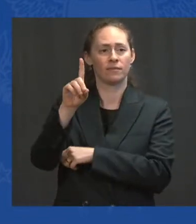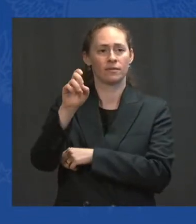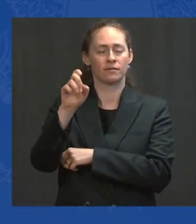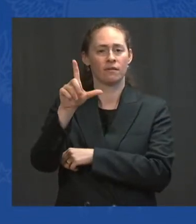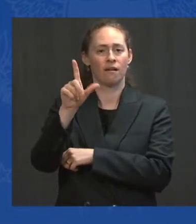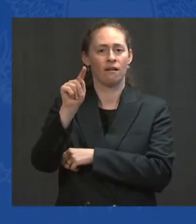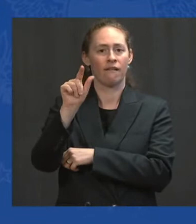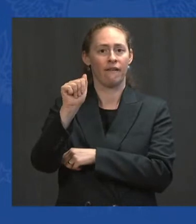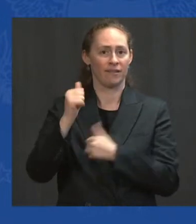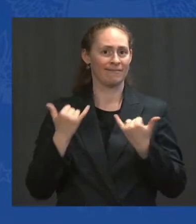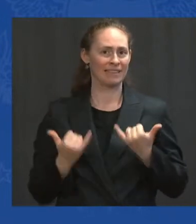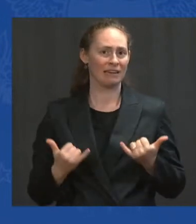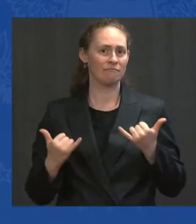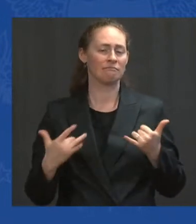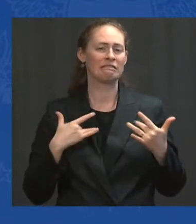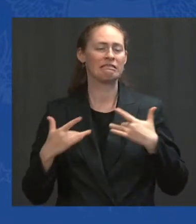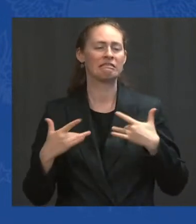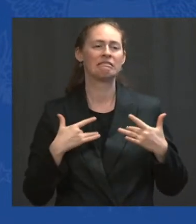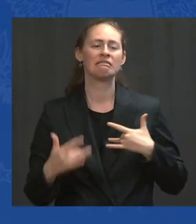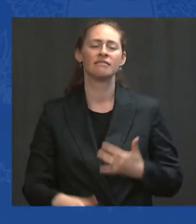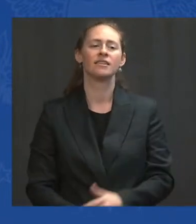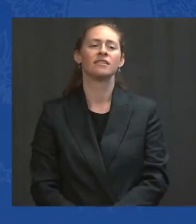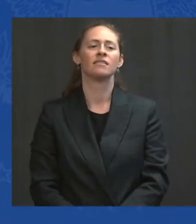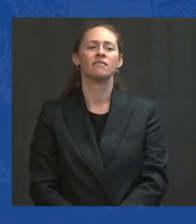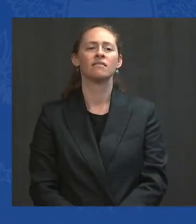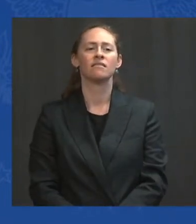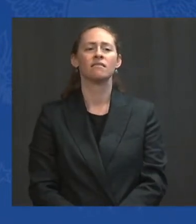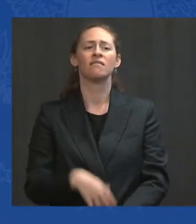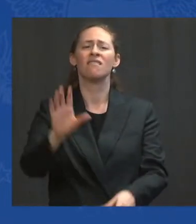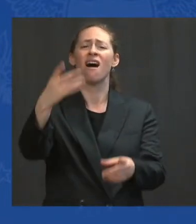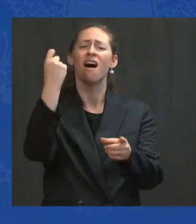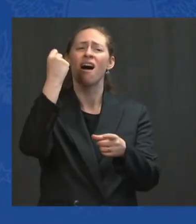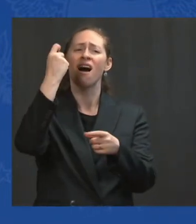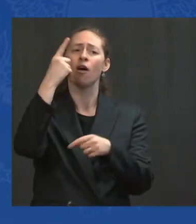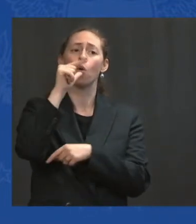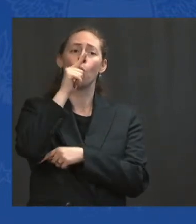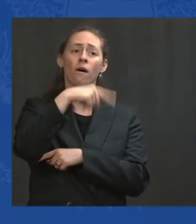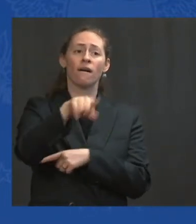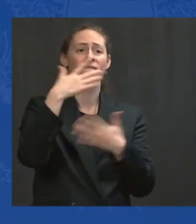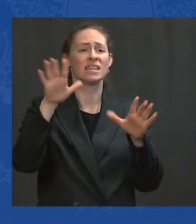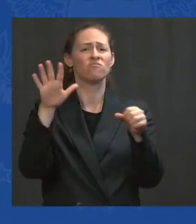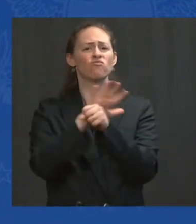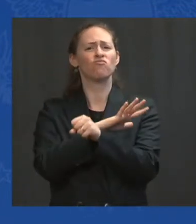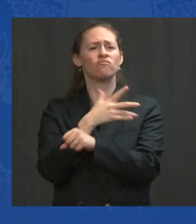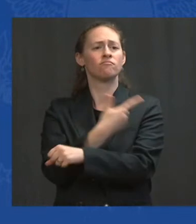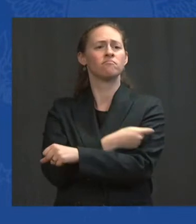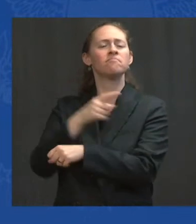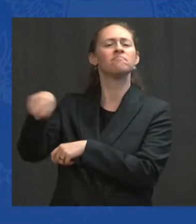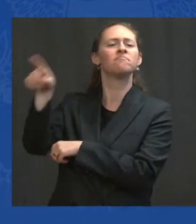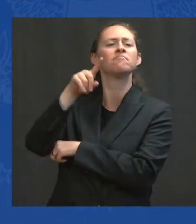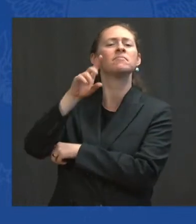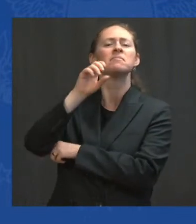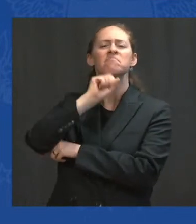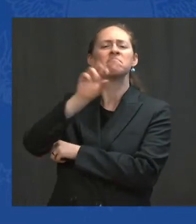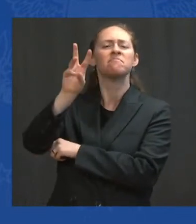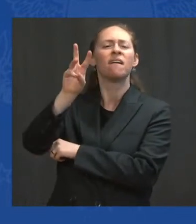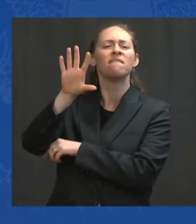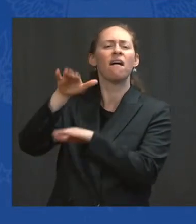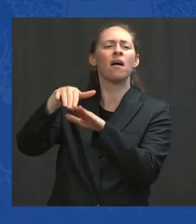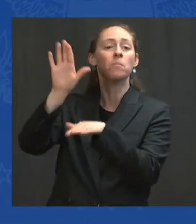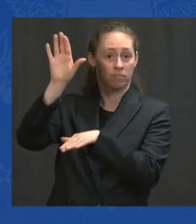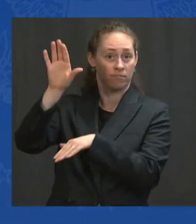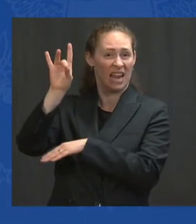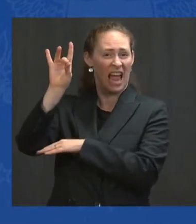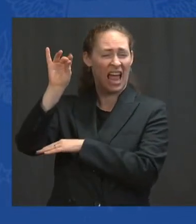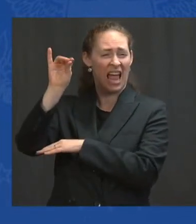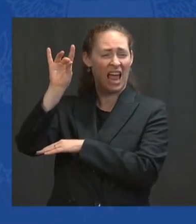At the same time, we've already fully vaccinated nearly 80% of seniors, those 65 and older, and those most at